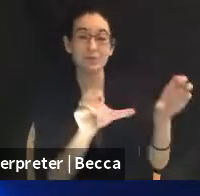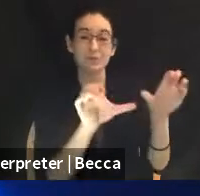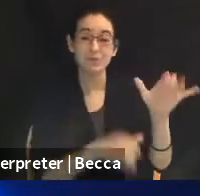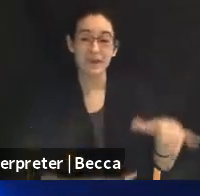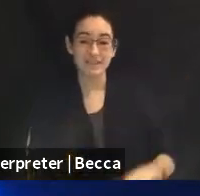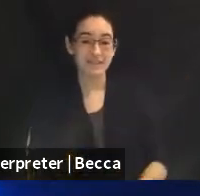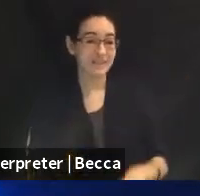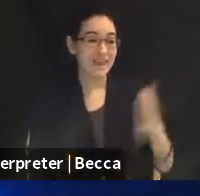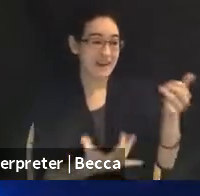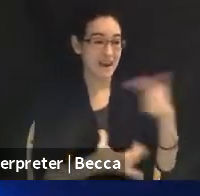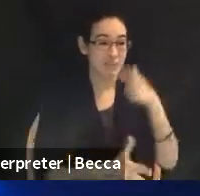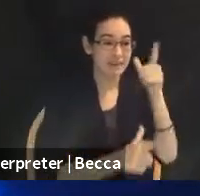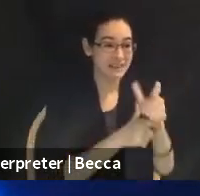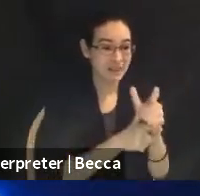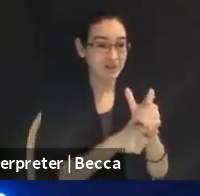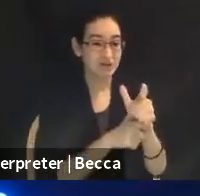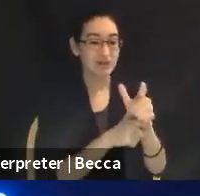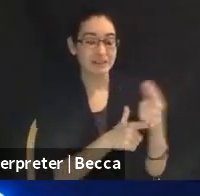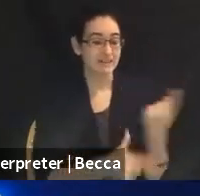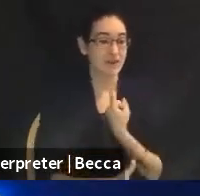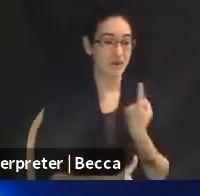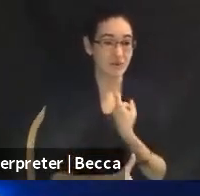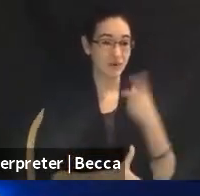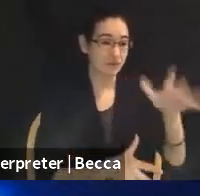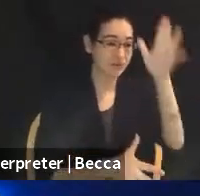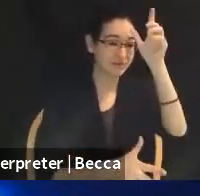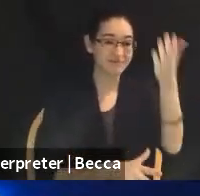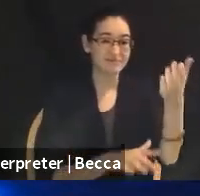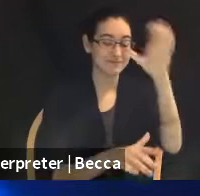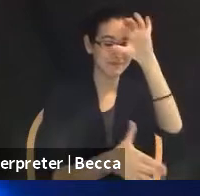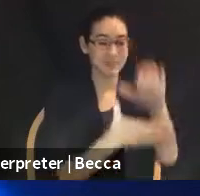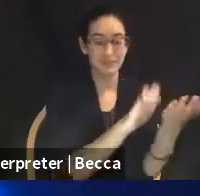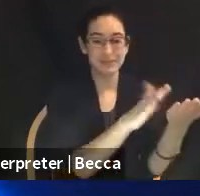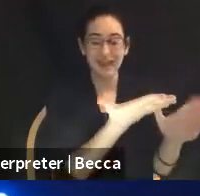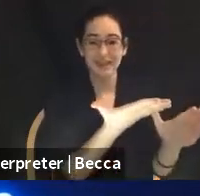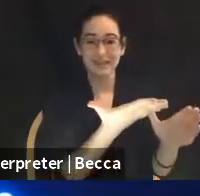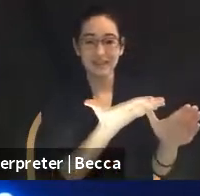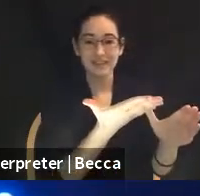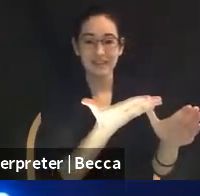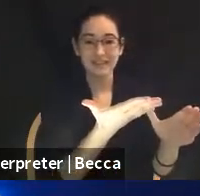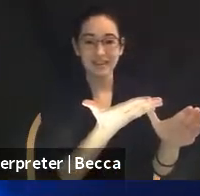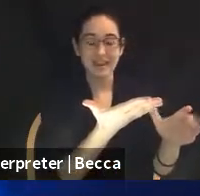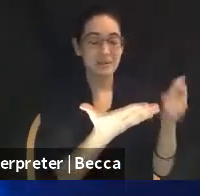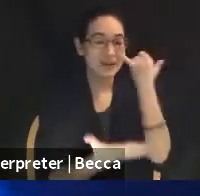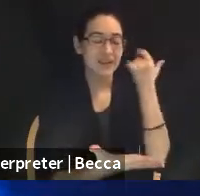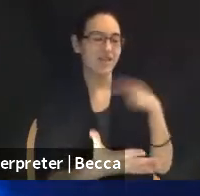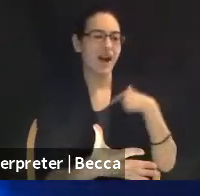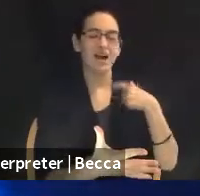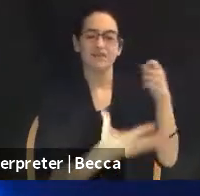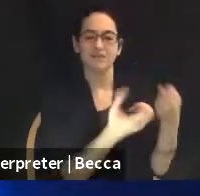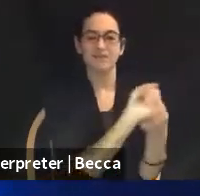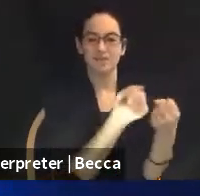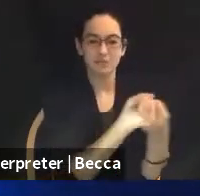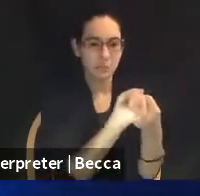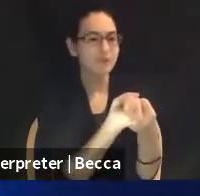widow now, like, if this all relies on me, I'm gonna mess it up. But if I can just support what God wants